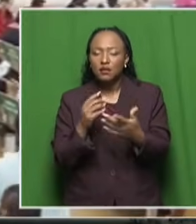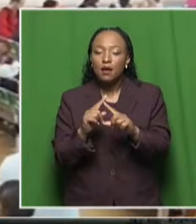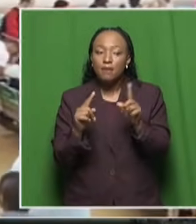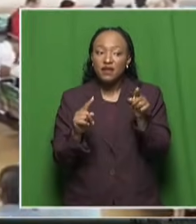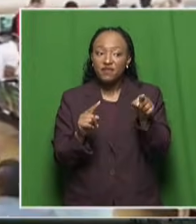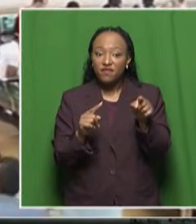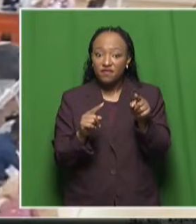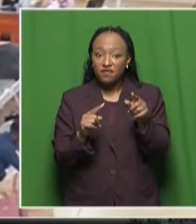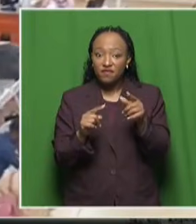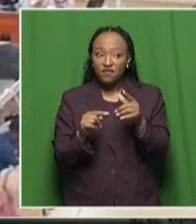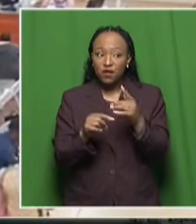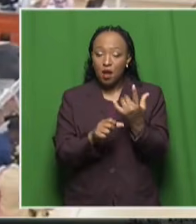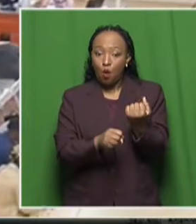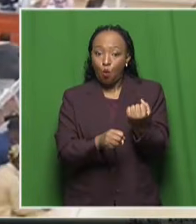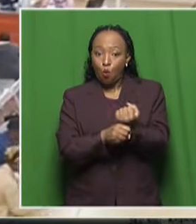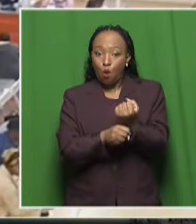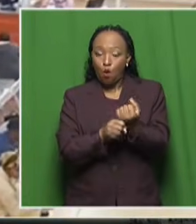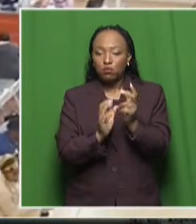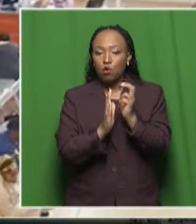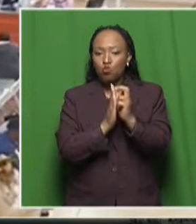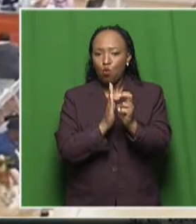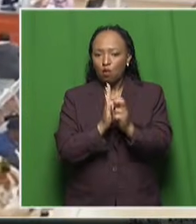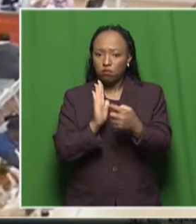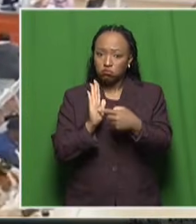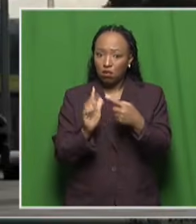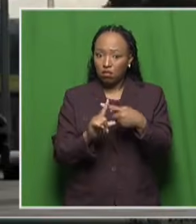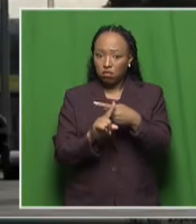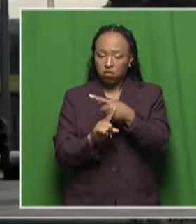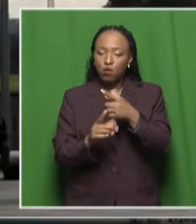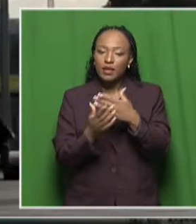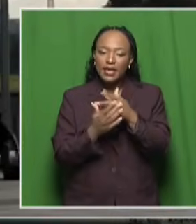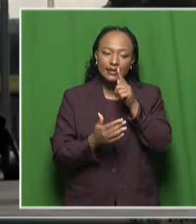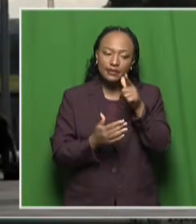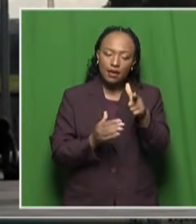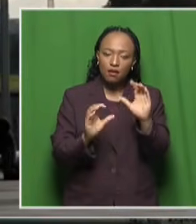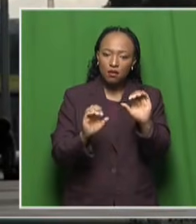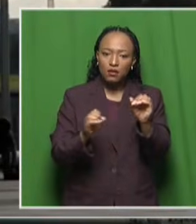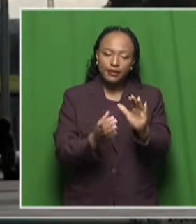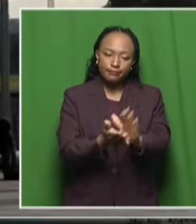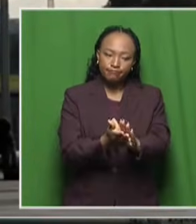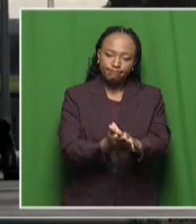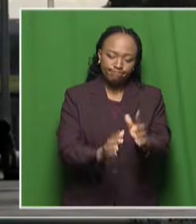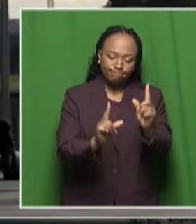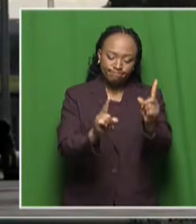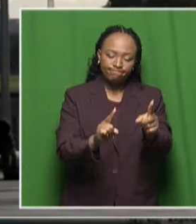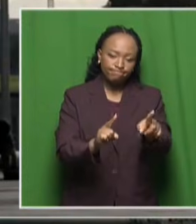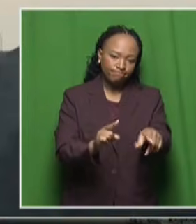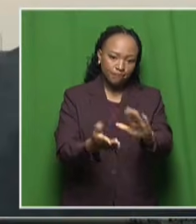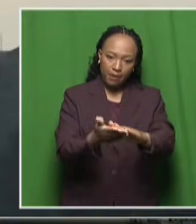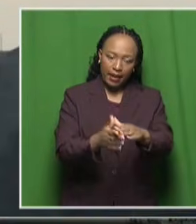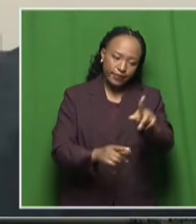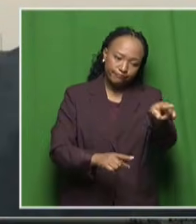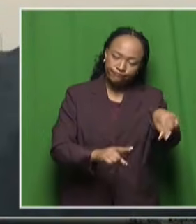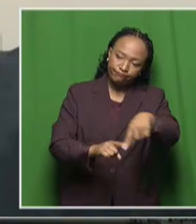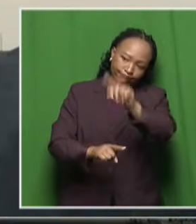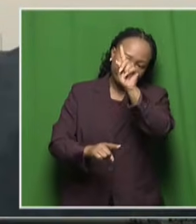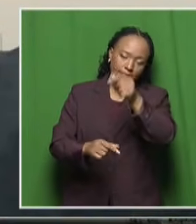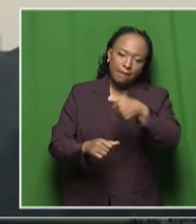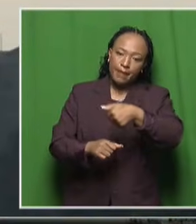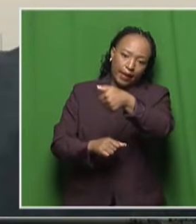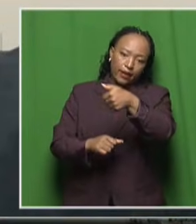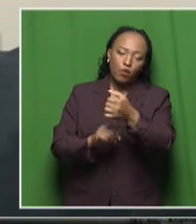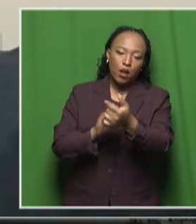their terms of operation, South Africa has the right actually to tell them to pack their bags and leave if they are violating that within the law.